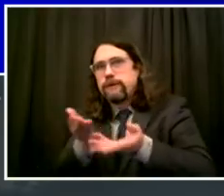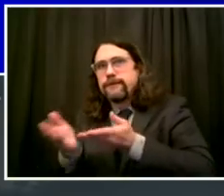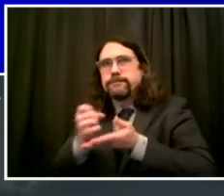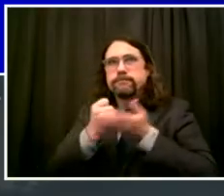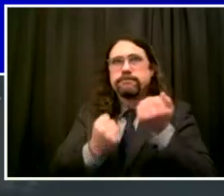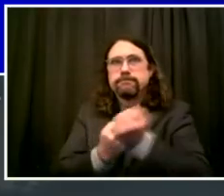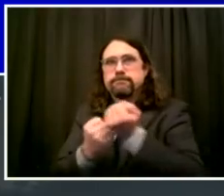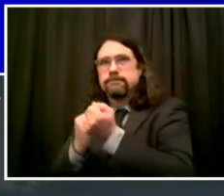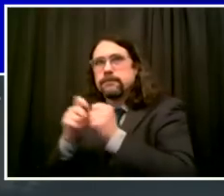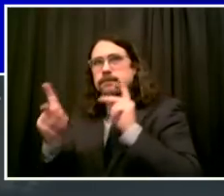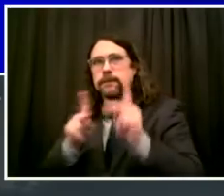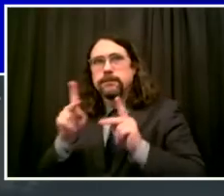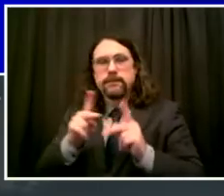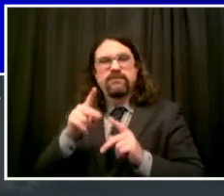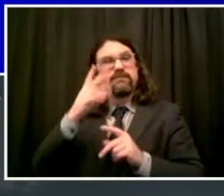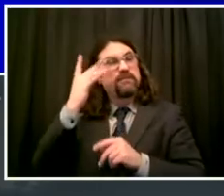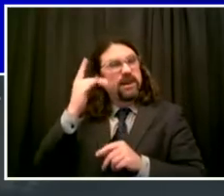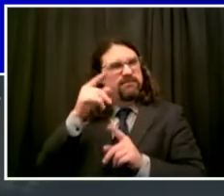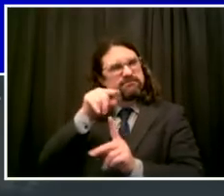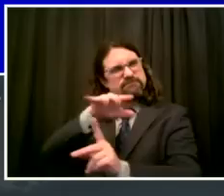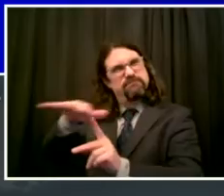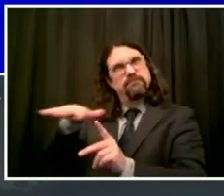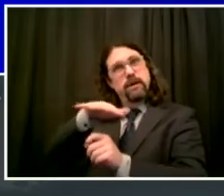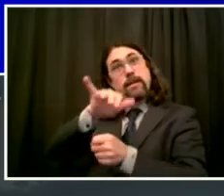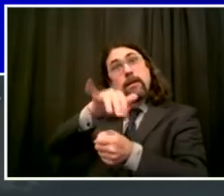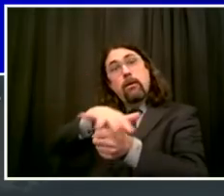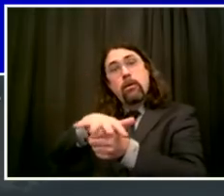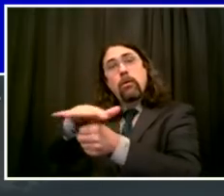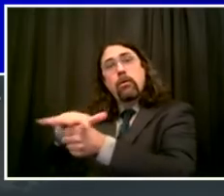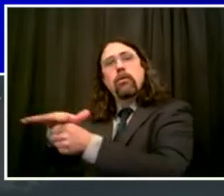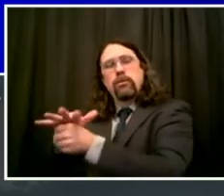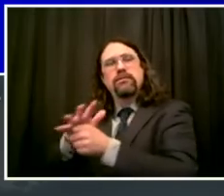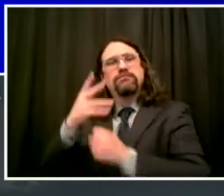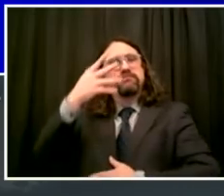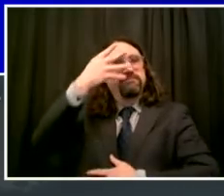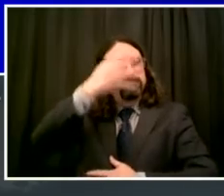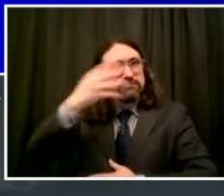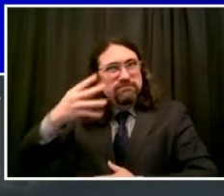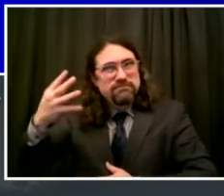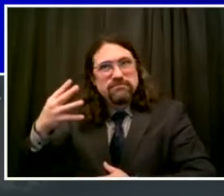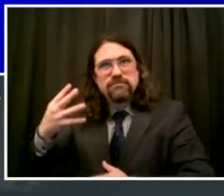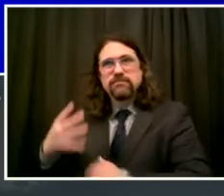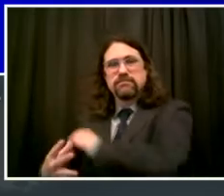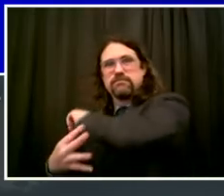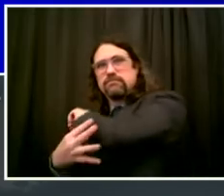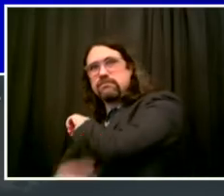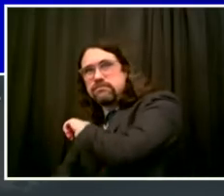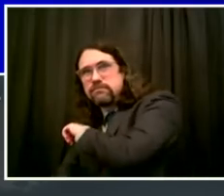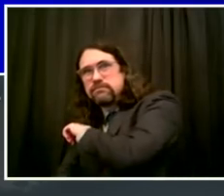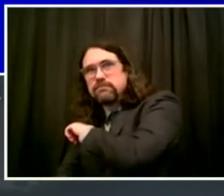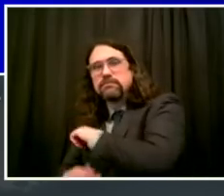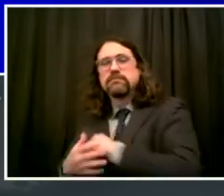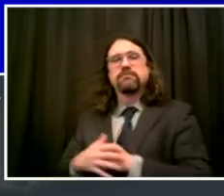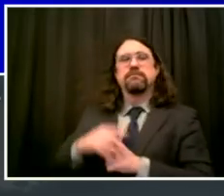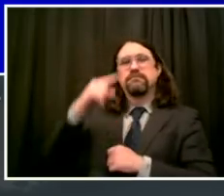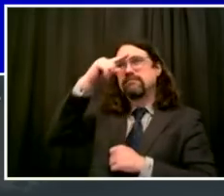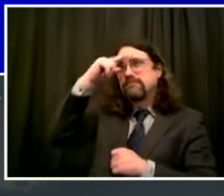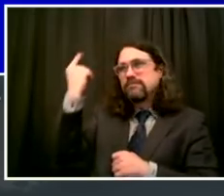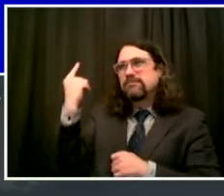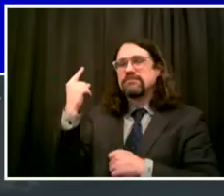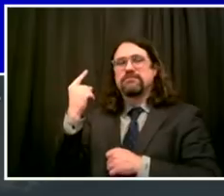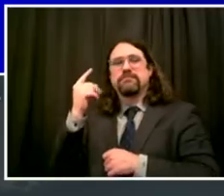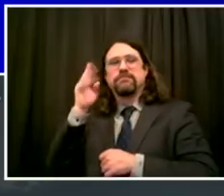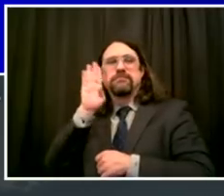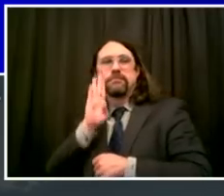communities of color that have really taken it on the chin during this crisis. We want to strengthen these community-based providers now and for the future.